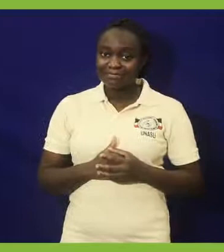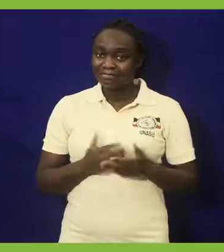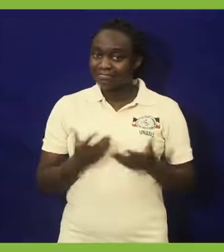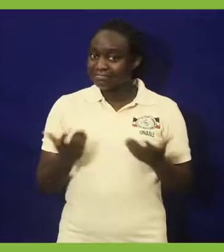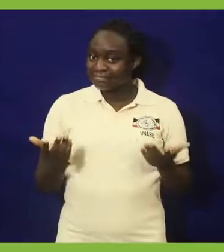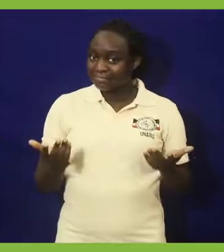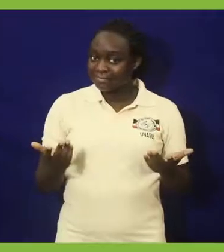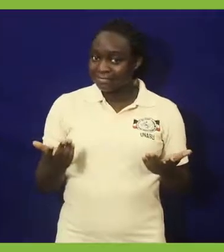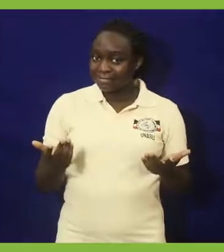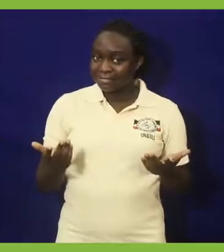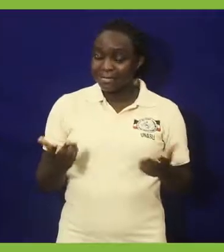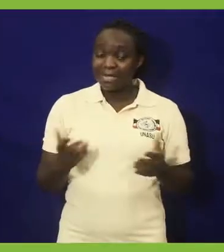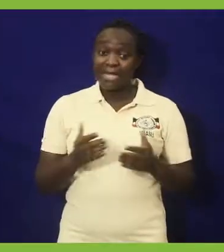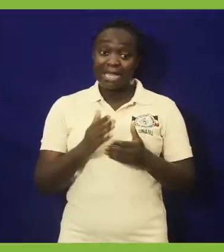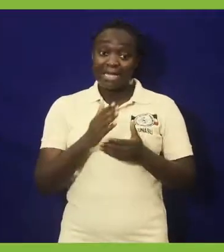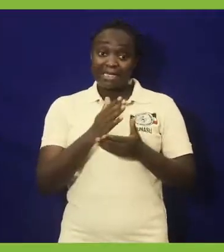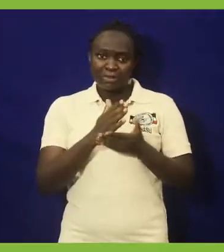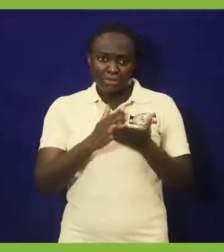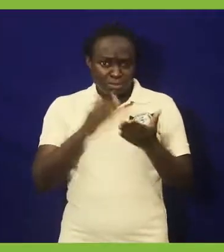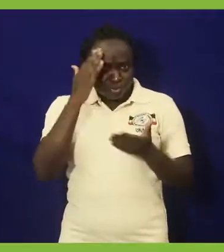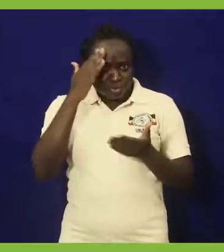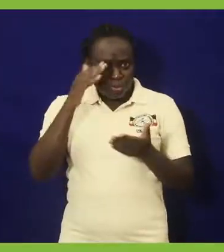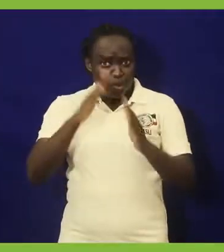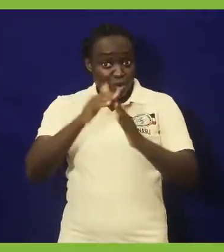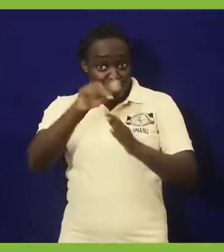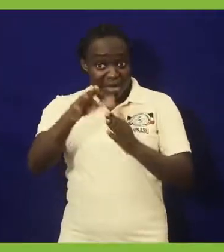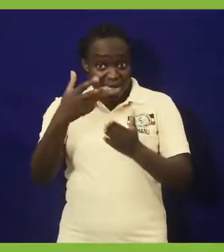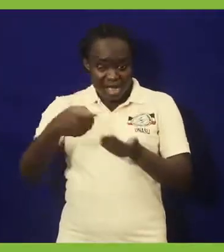learn? That some lotions,